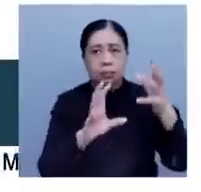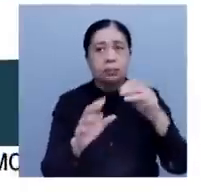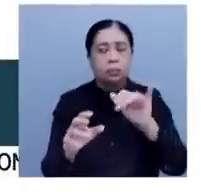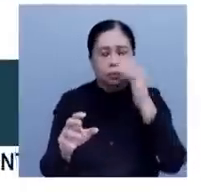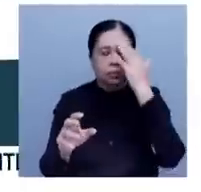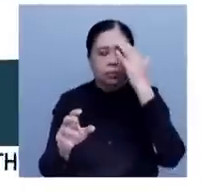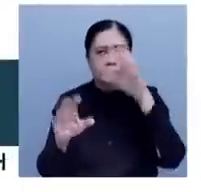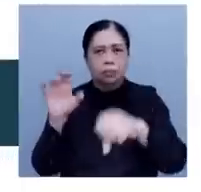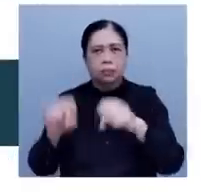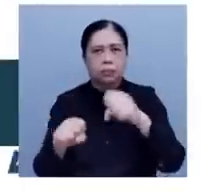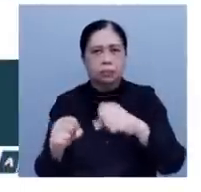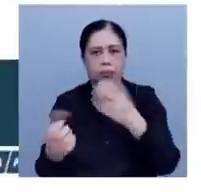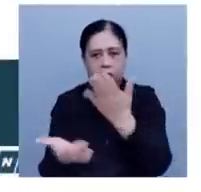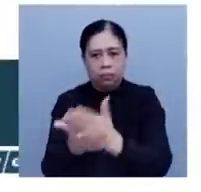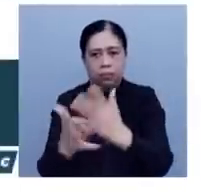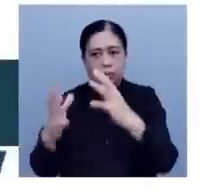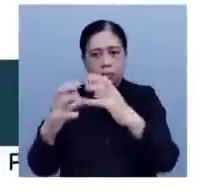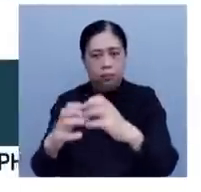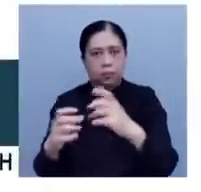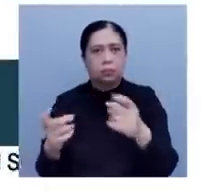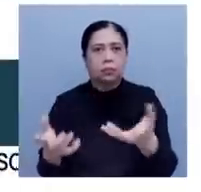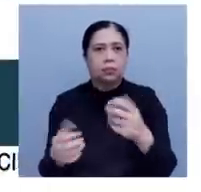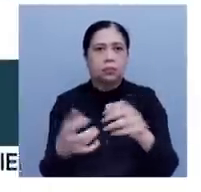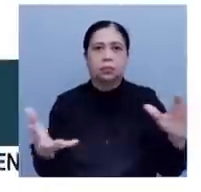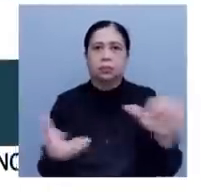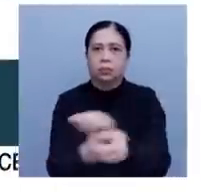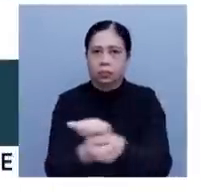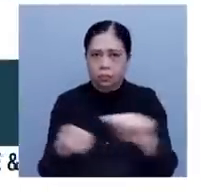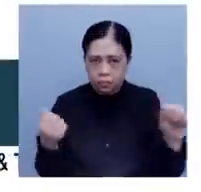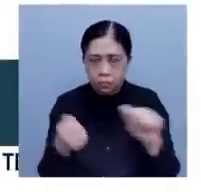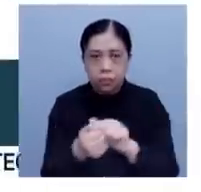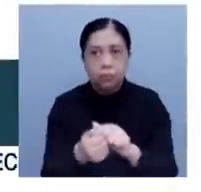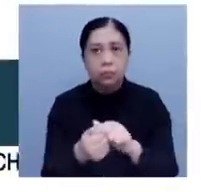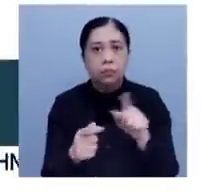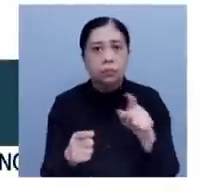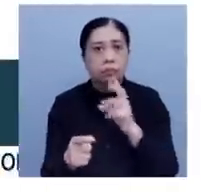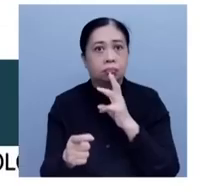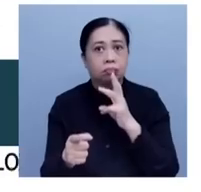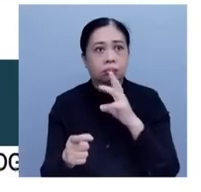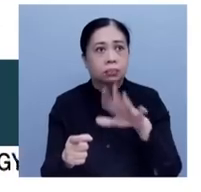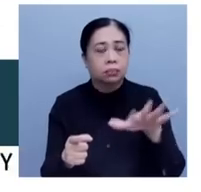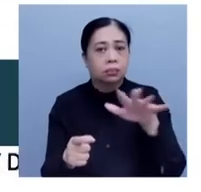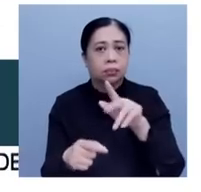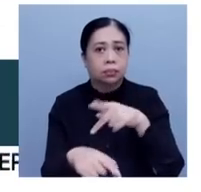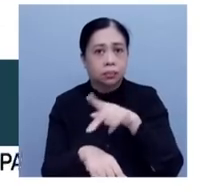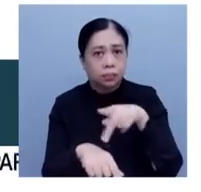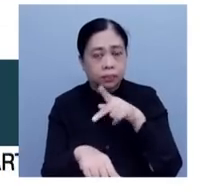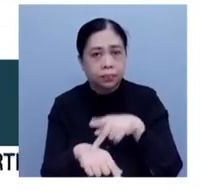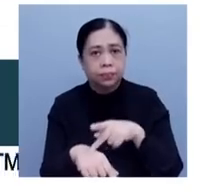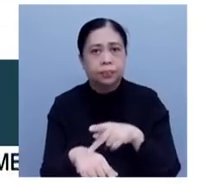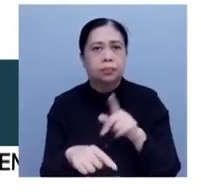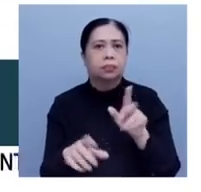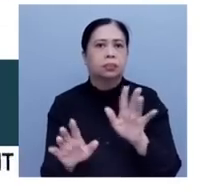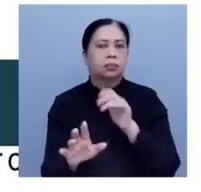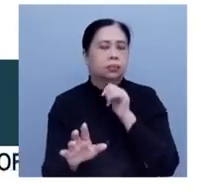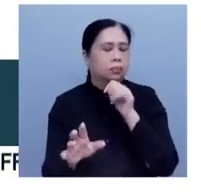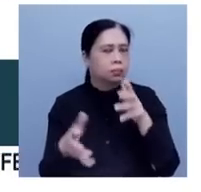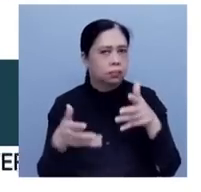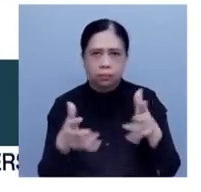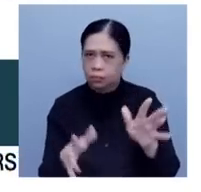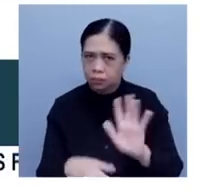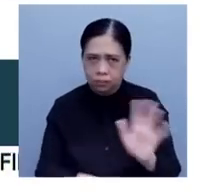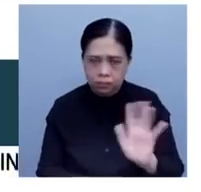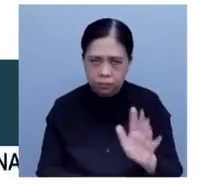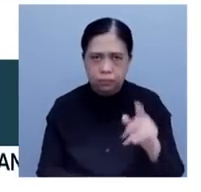not continue now the destruction of the waters of the Philippines. We should not allow it.